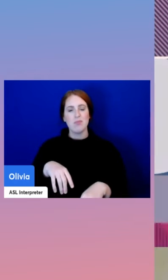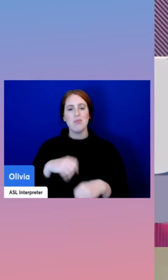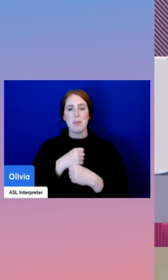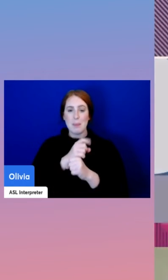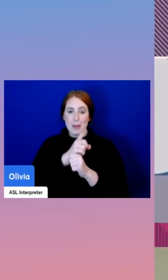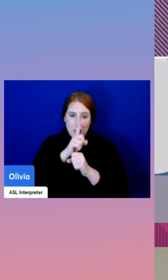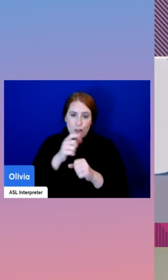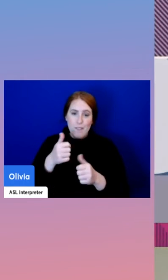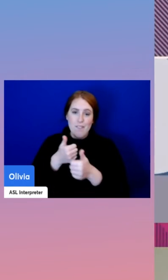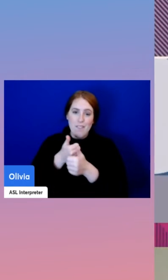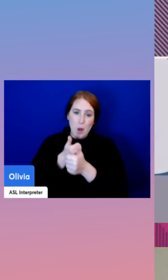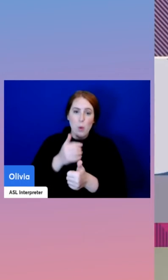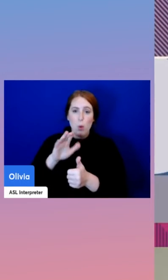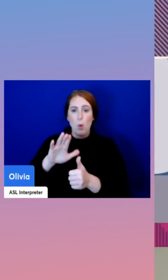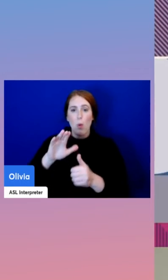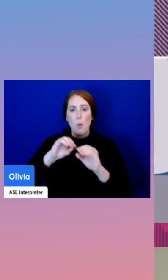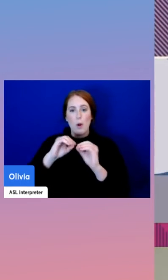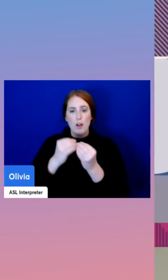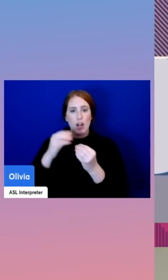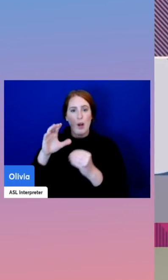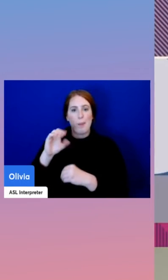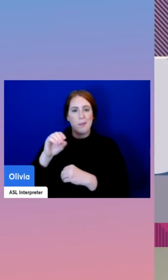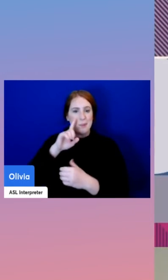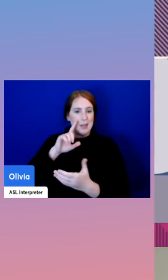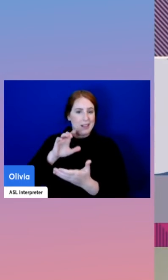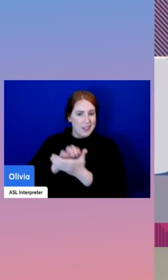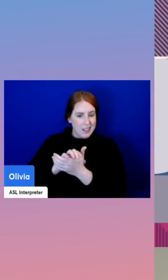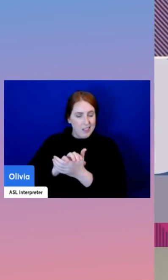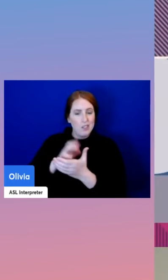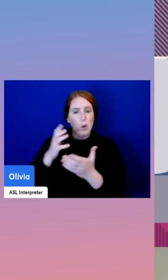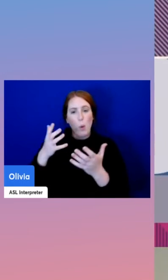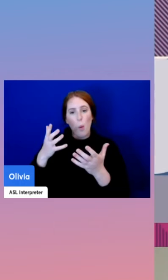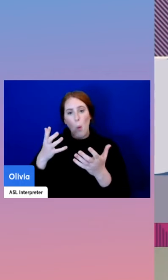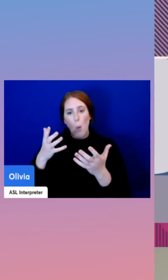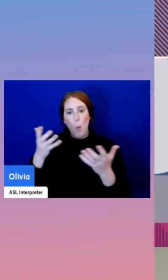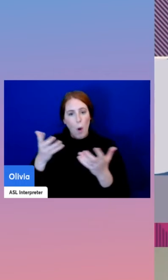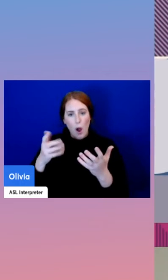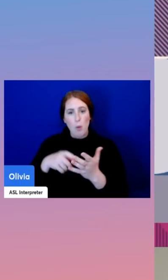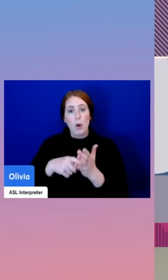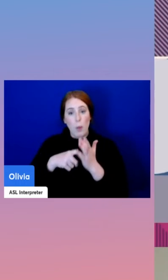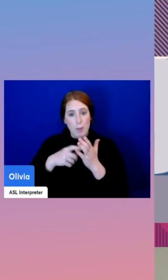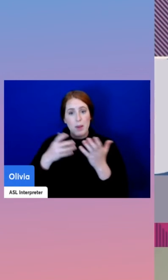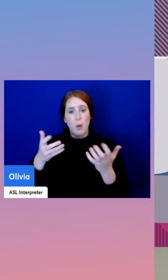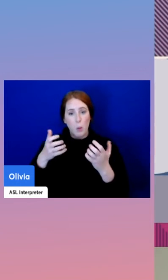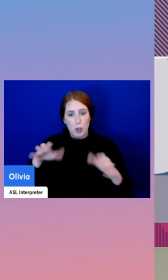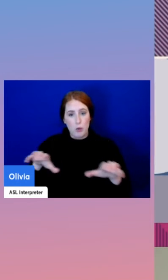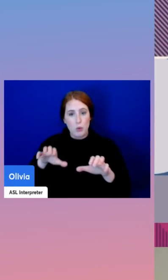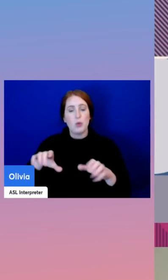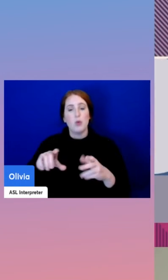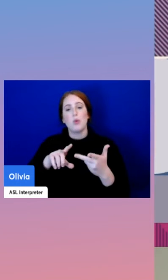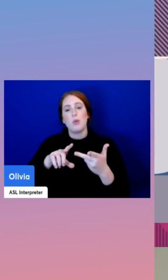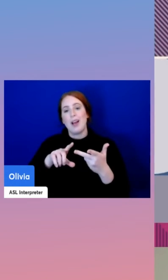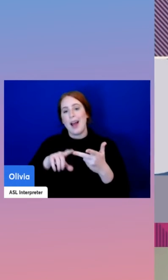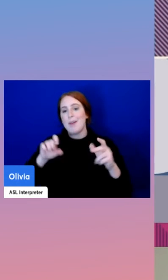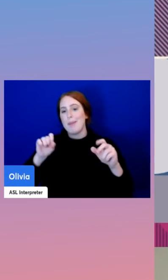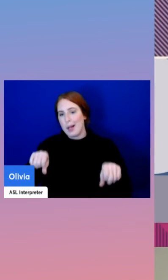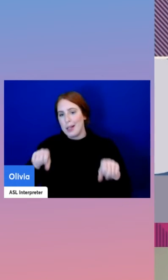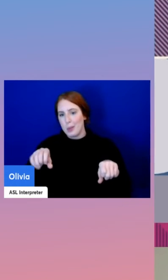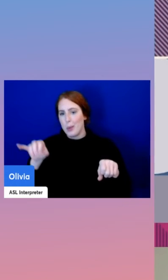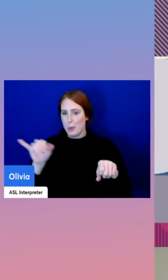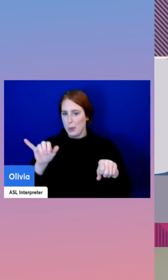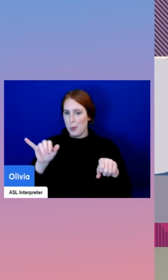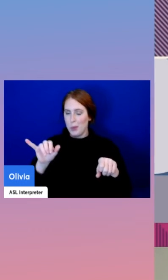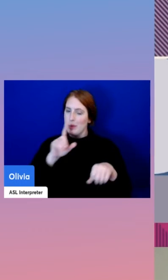need as part of meeting the performance requirements, and what is feasible to be able to be implemented. So that's very